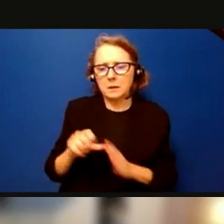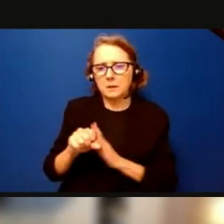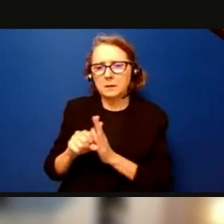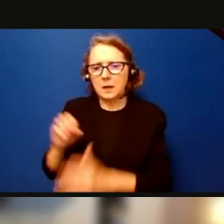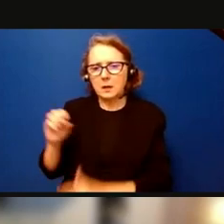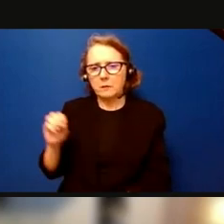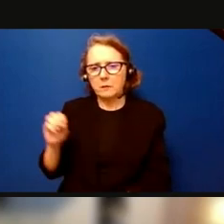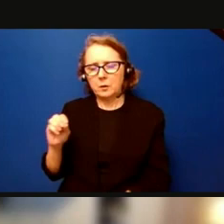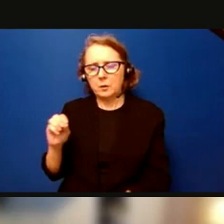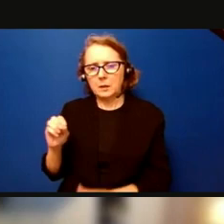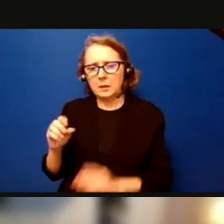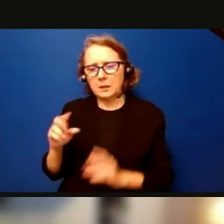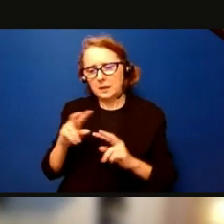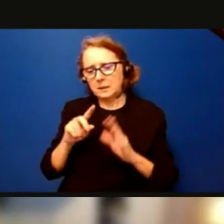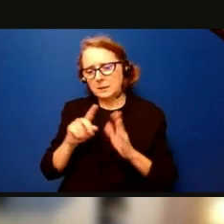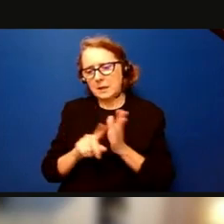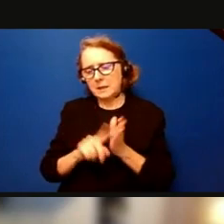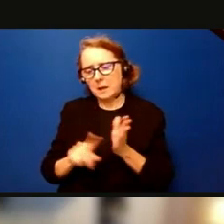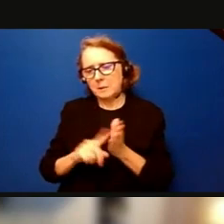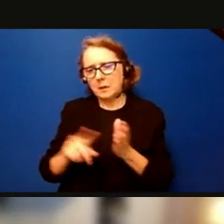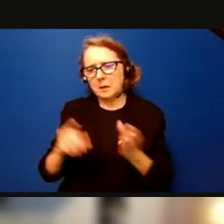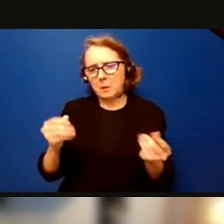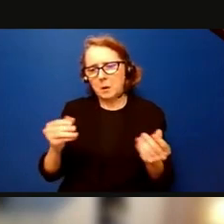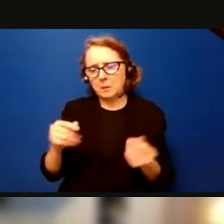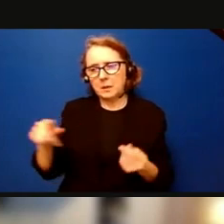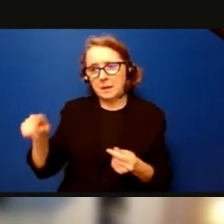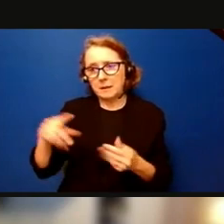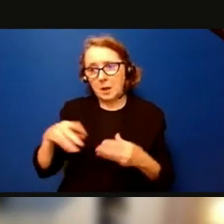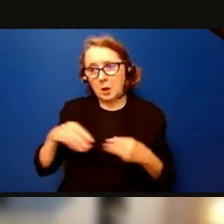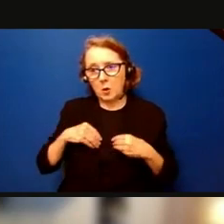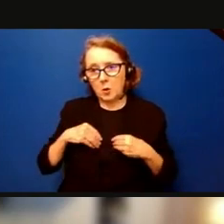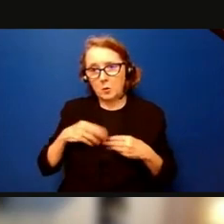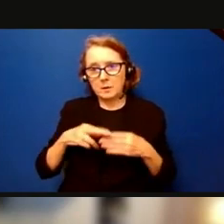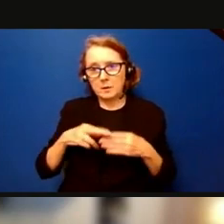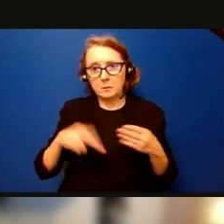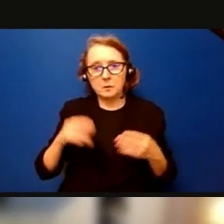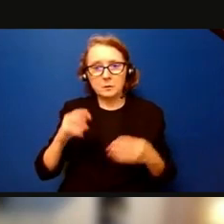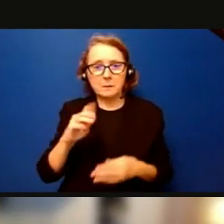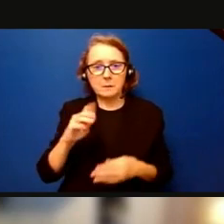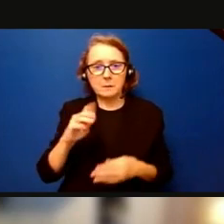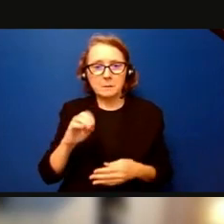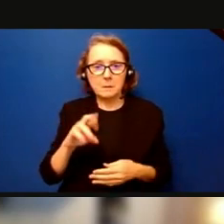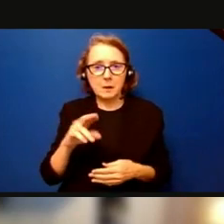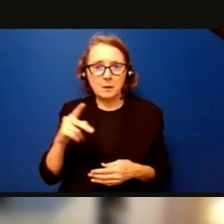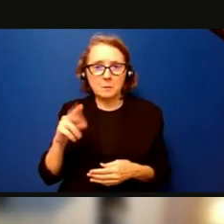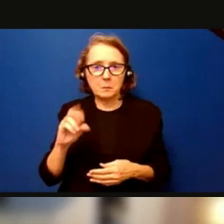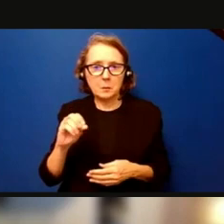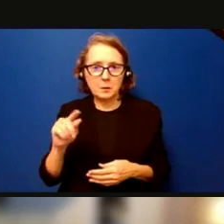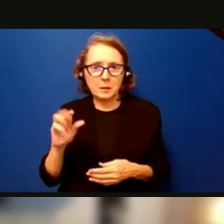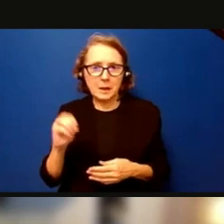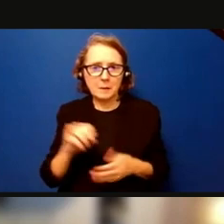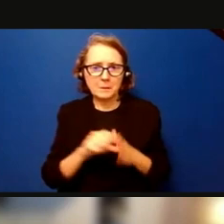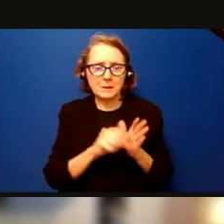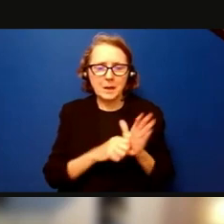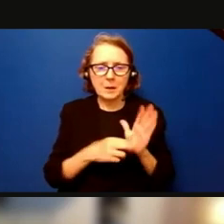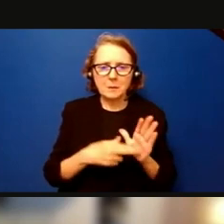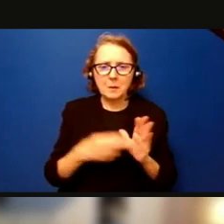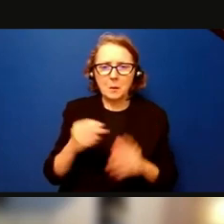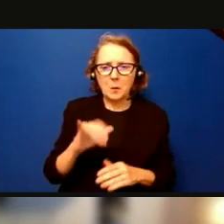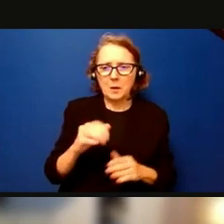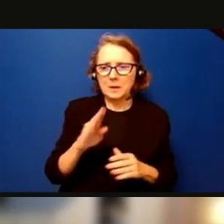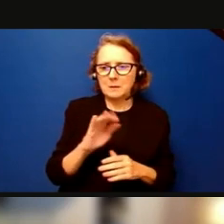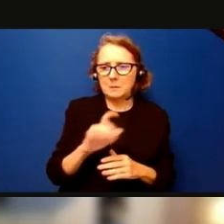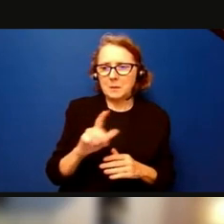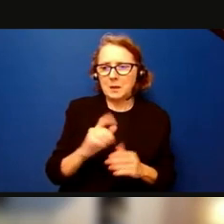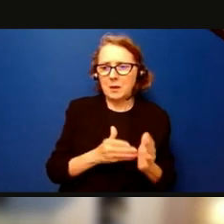is examining properties that they own as a result of Mayor Pro Tem State Representative Hoy's bill through the